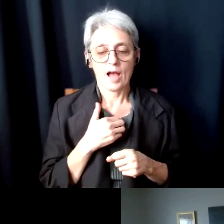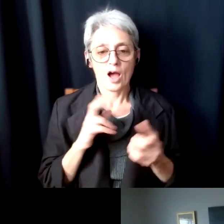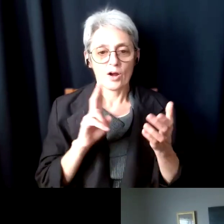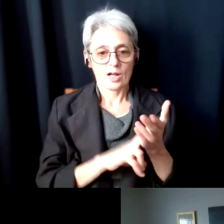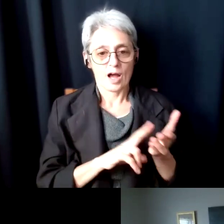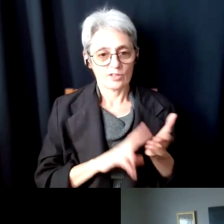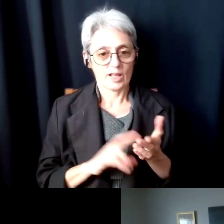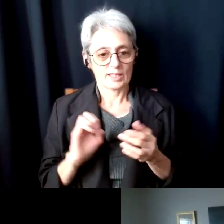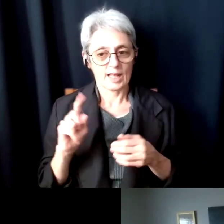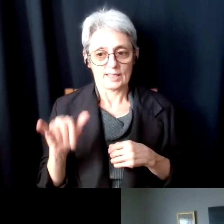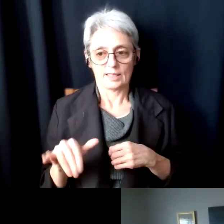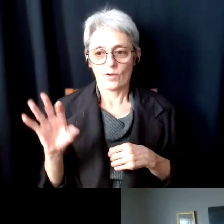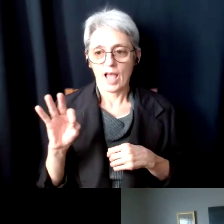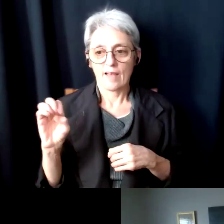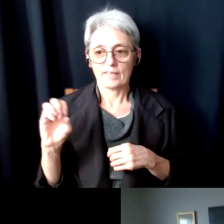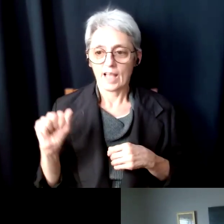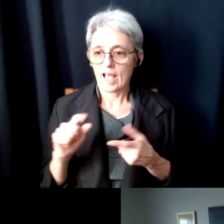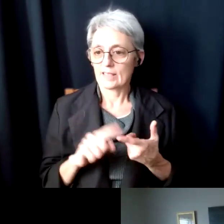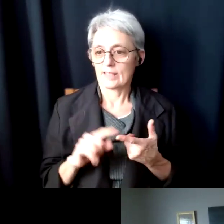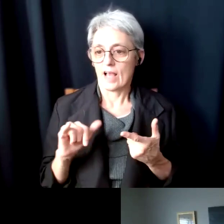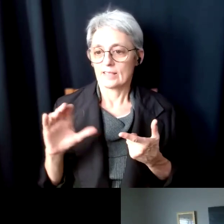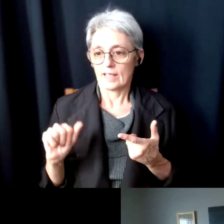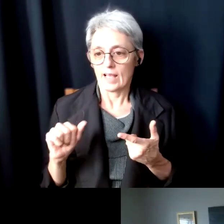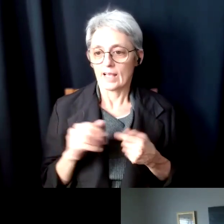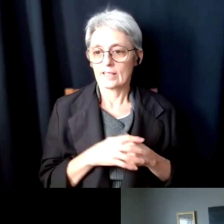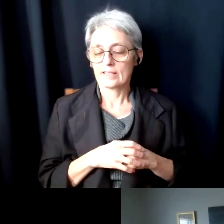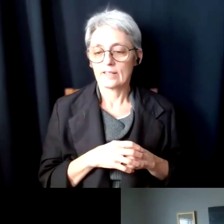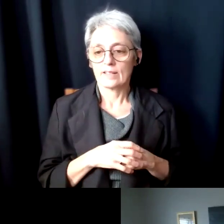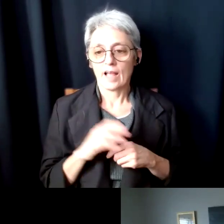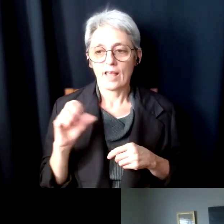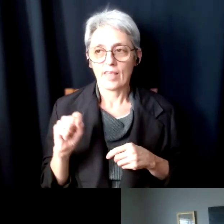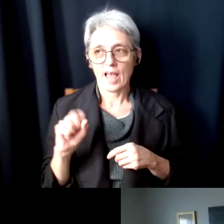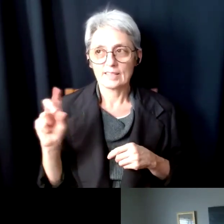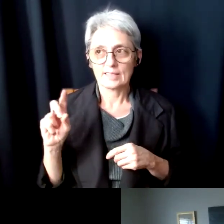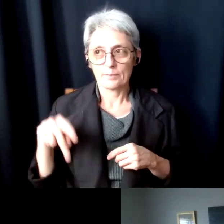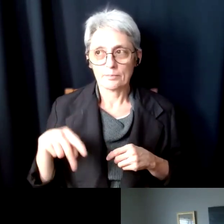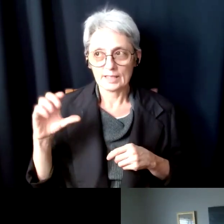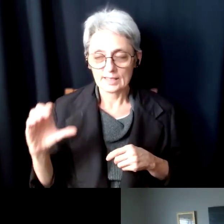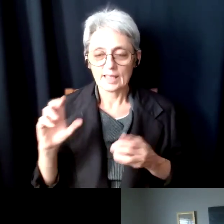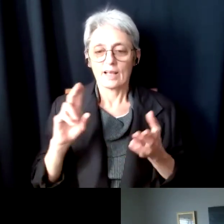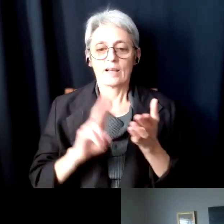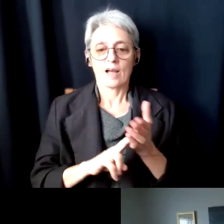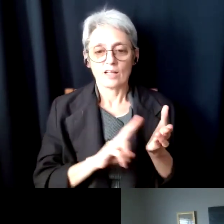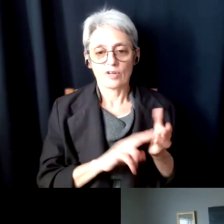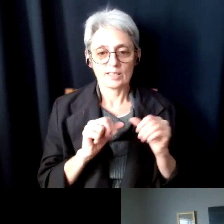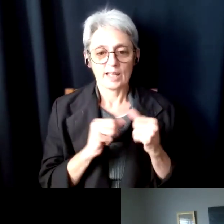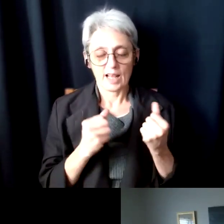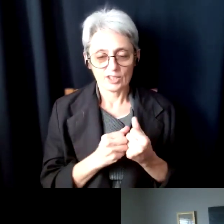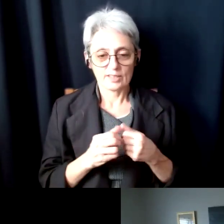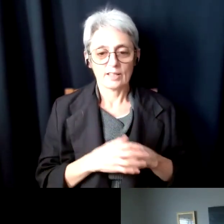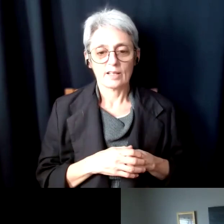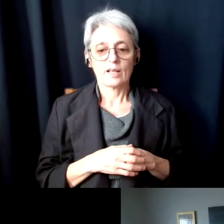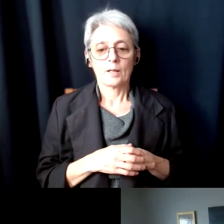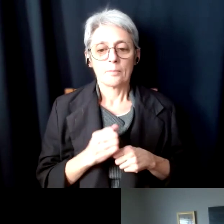so the FEAs and the ICAs and the SDPC contracted agency are meeting